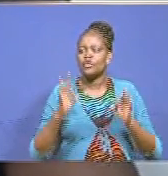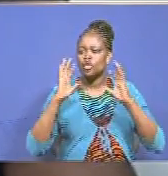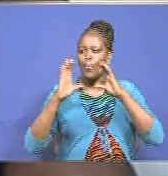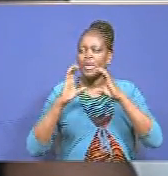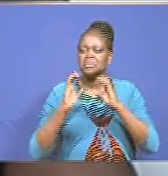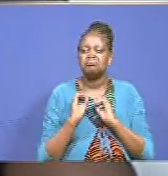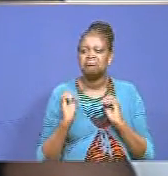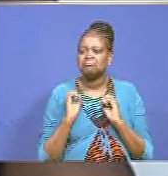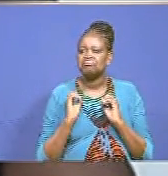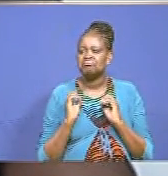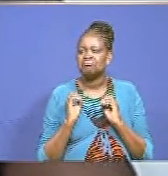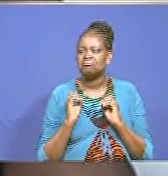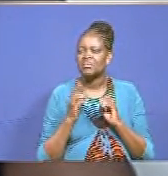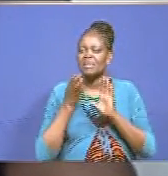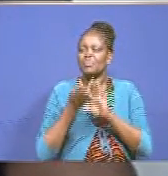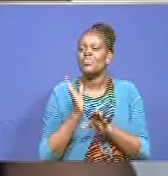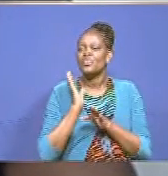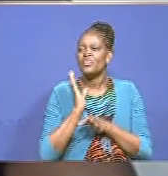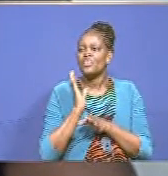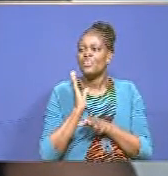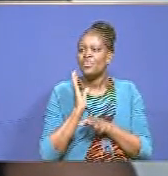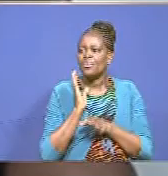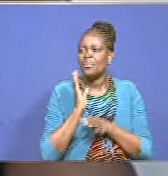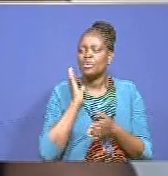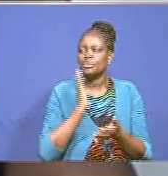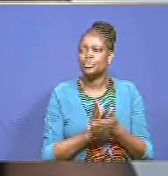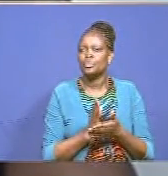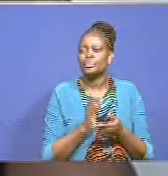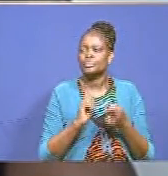official communication that they are pulling out. Uh-huh. Two is that